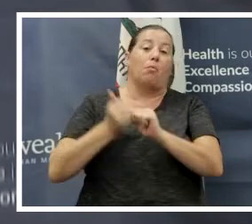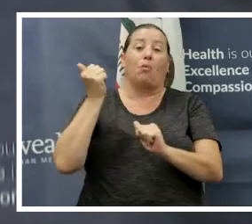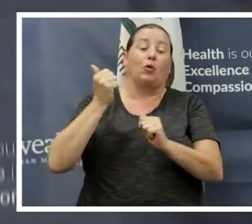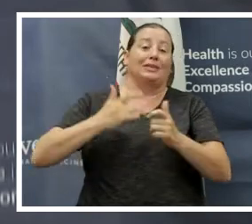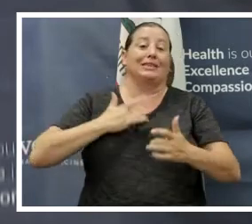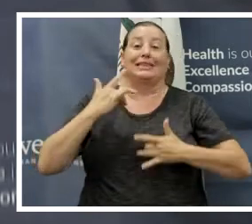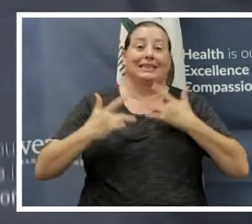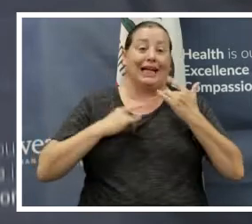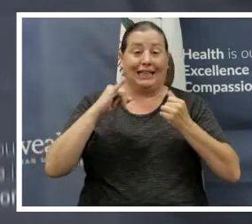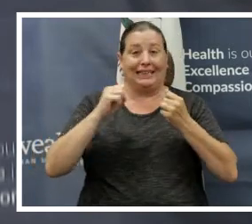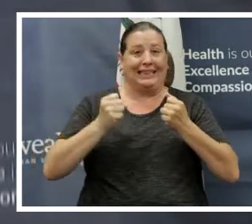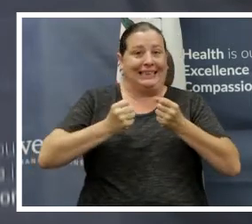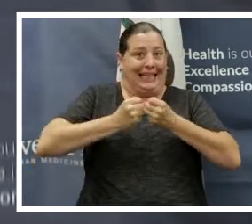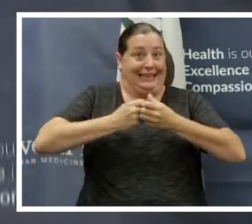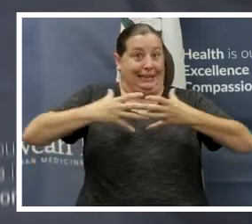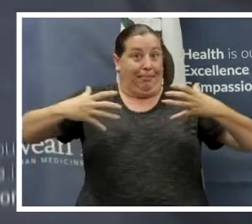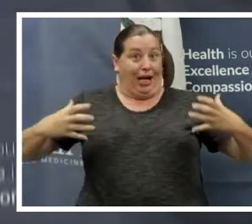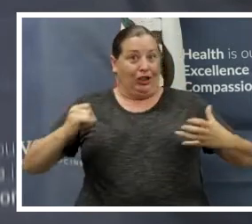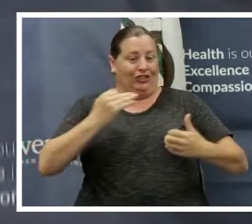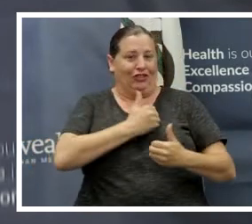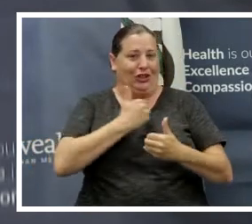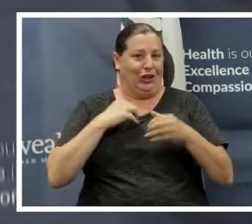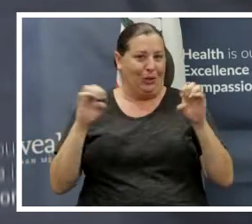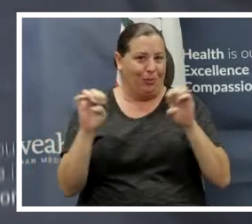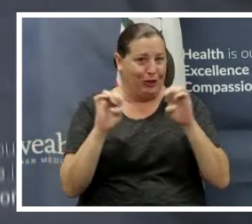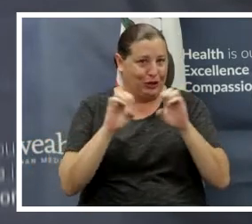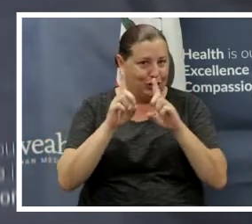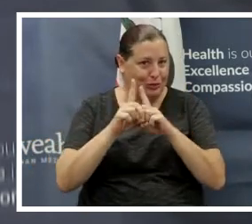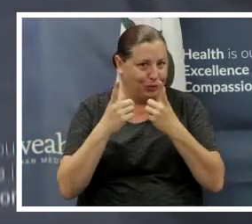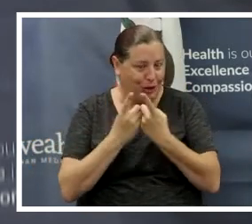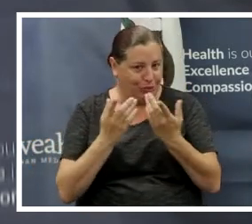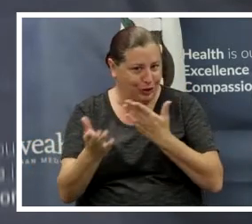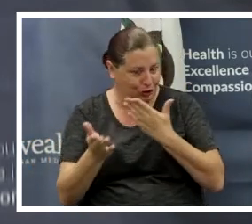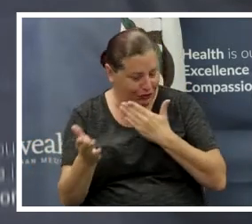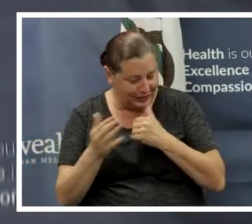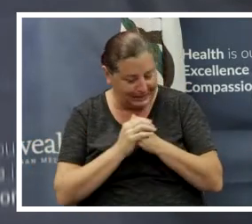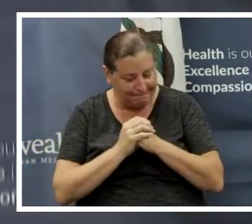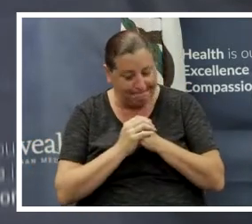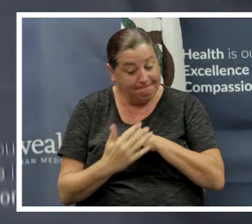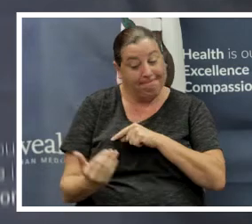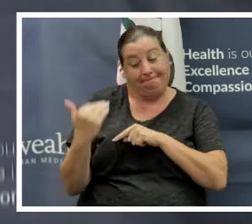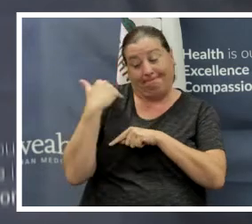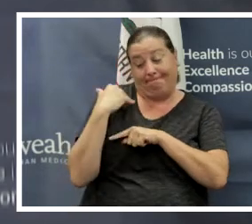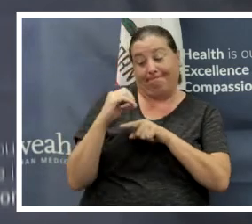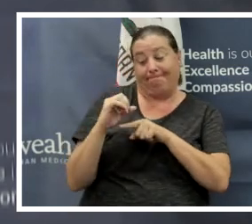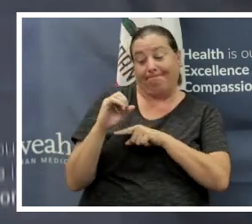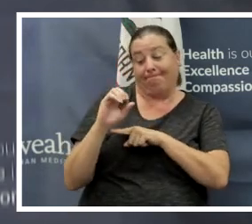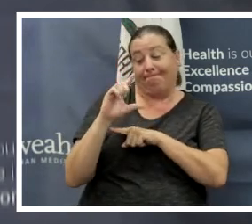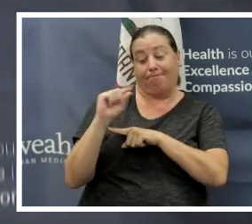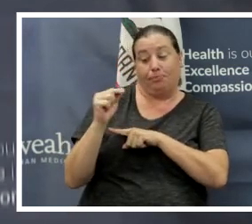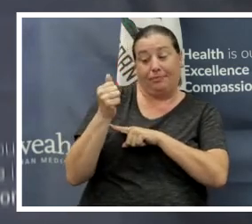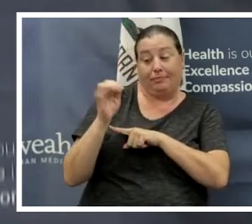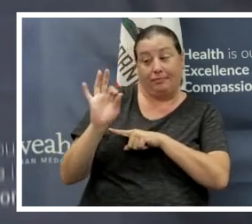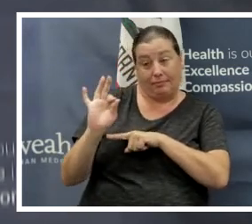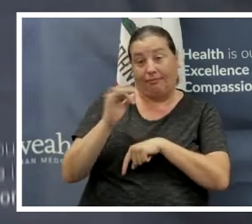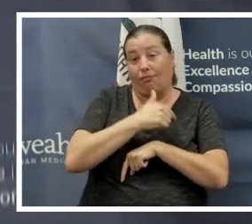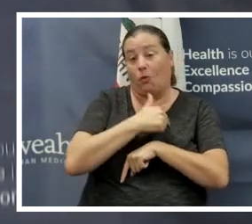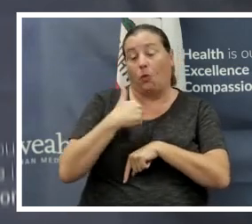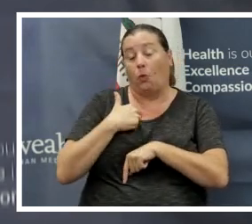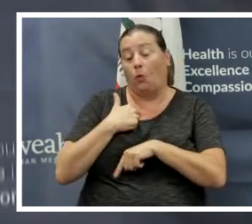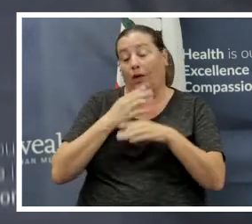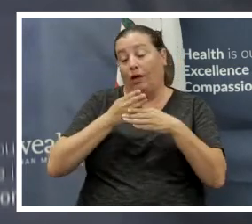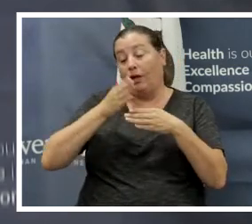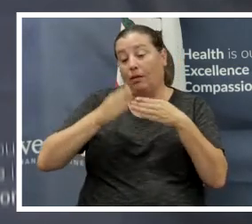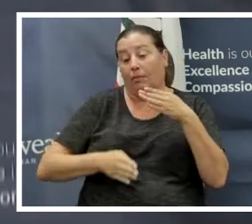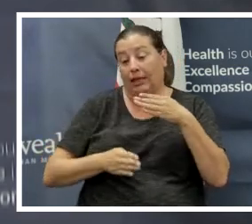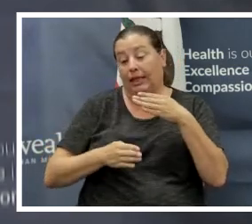the expansion of our emergency department services. So back in 2019, we completed construction of